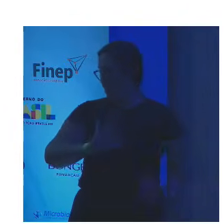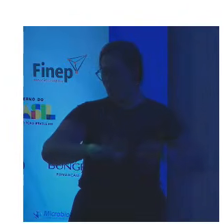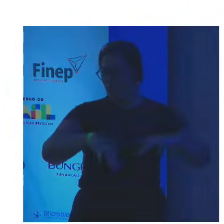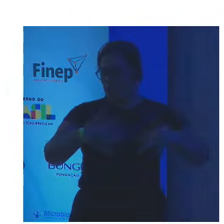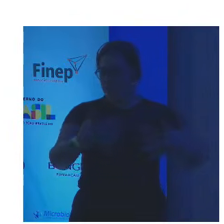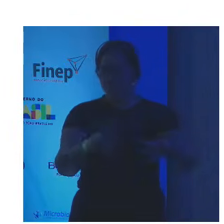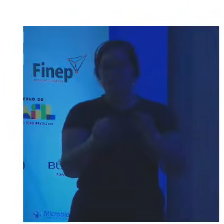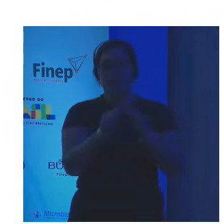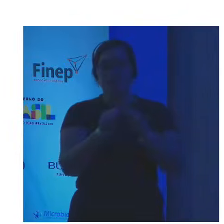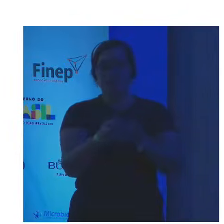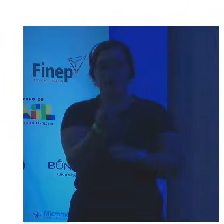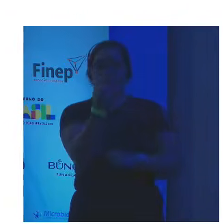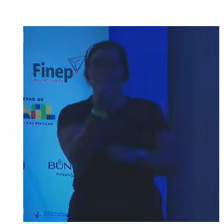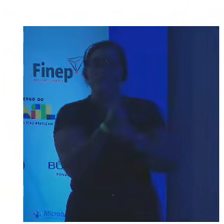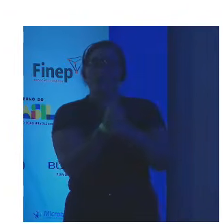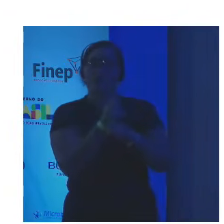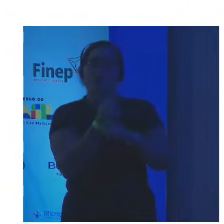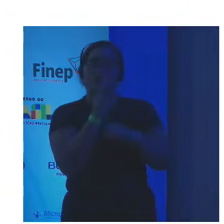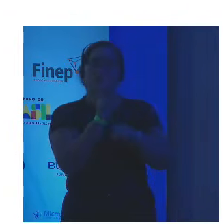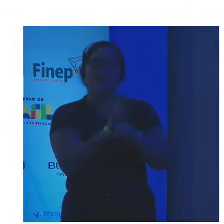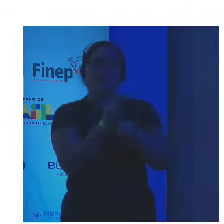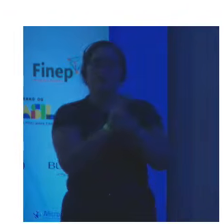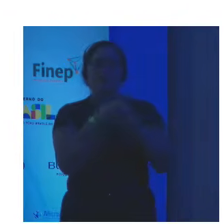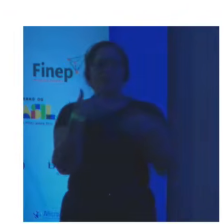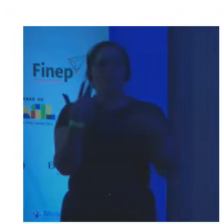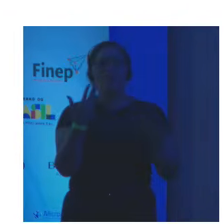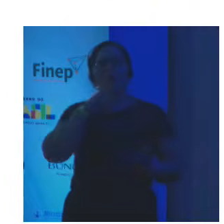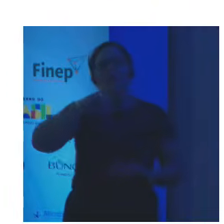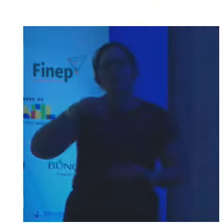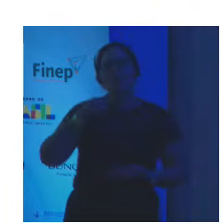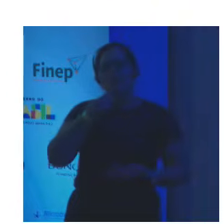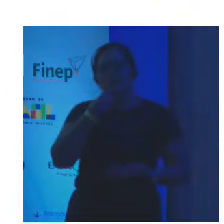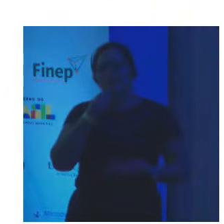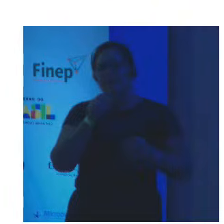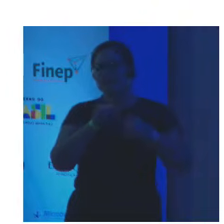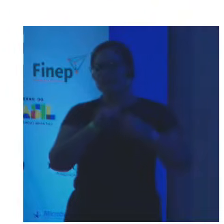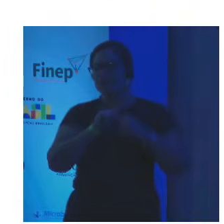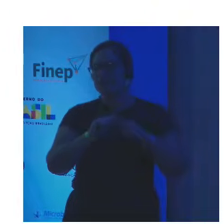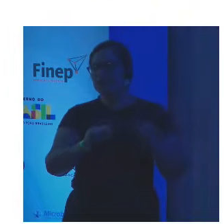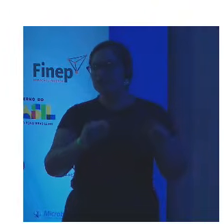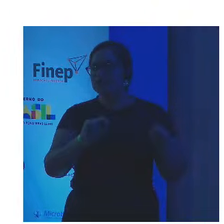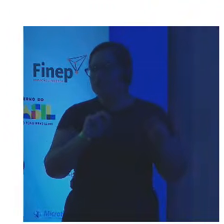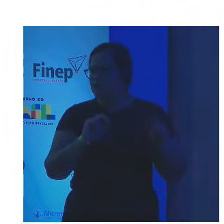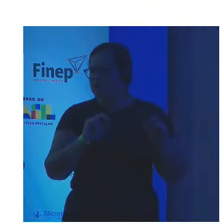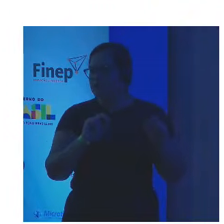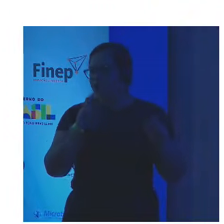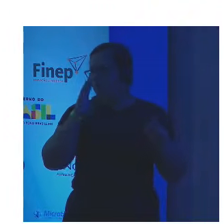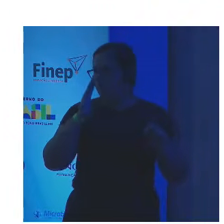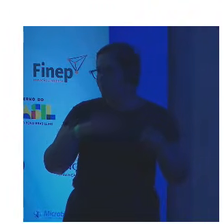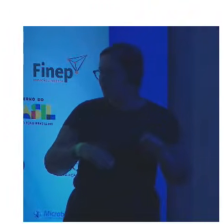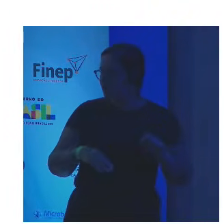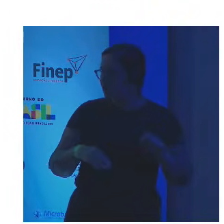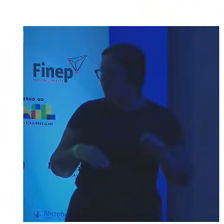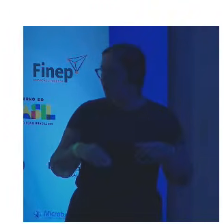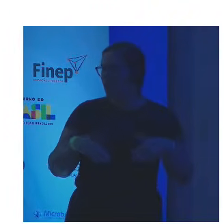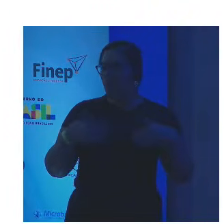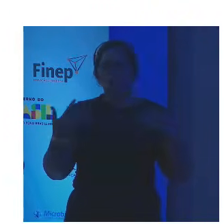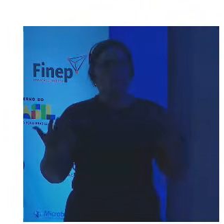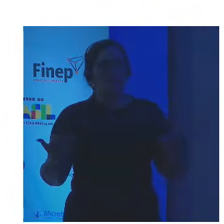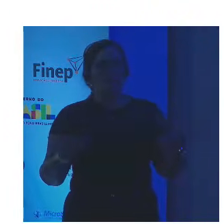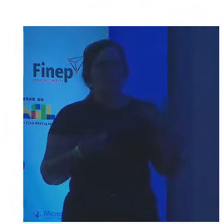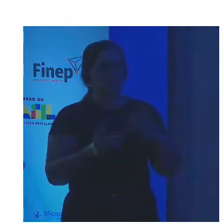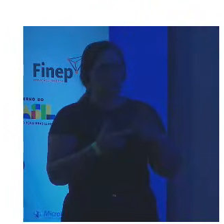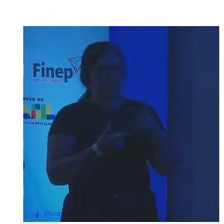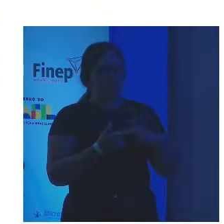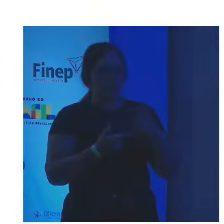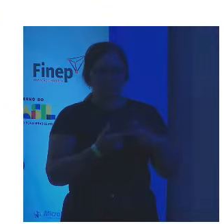protect, what is the opportunities, what we have done bad, and what is the harms. Based on